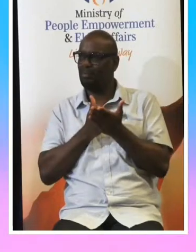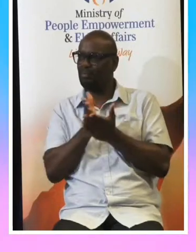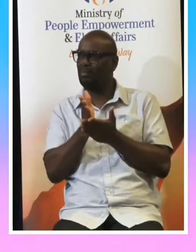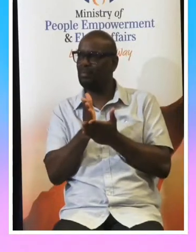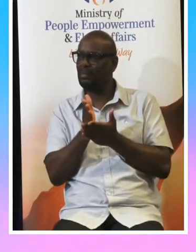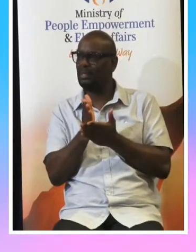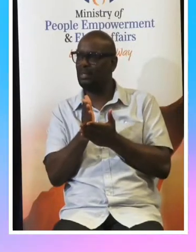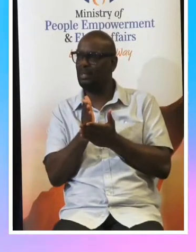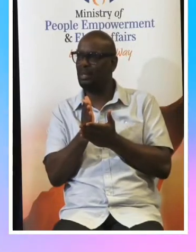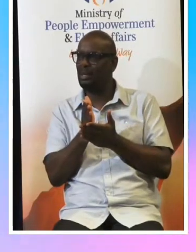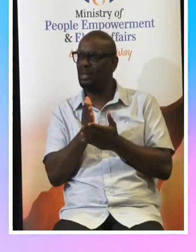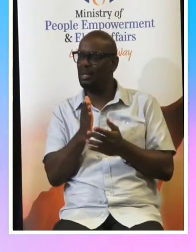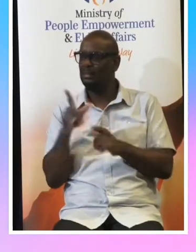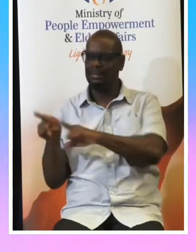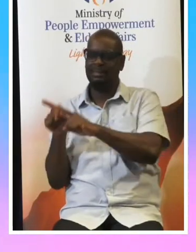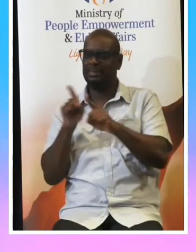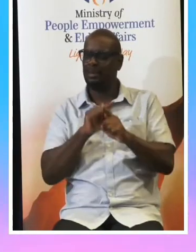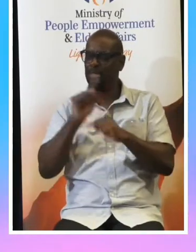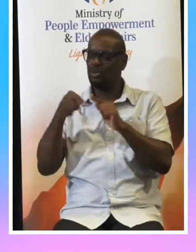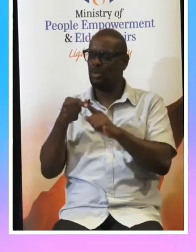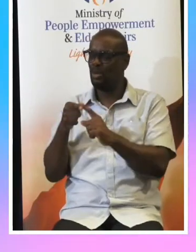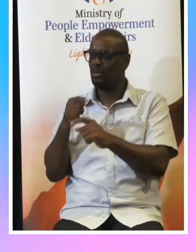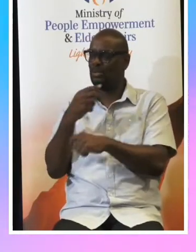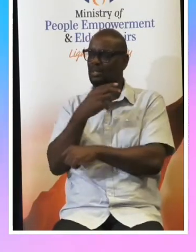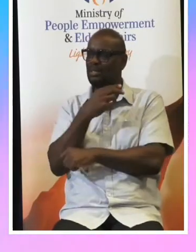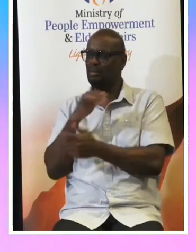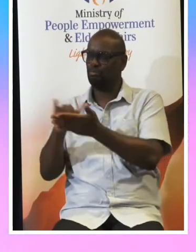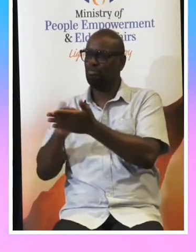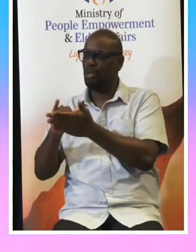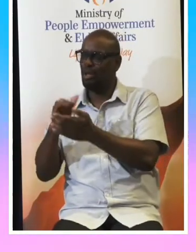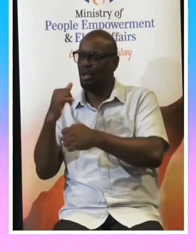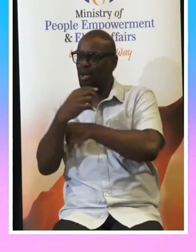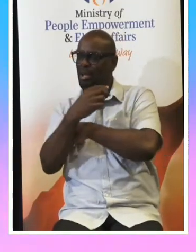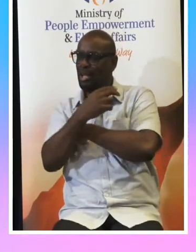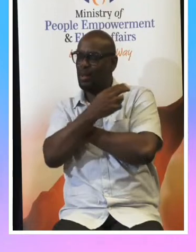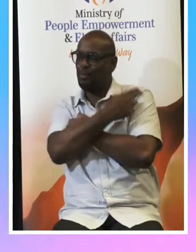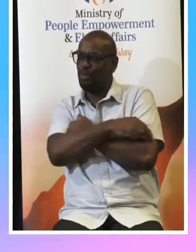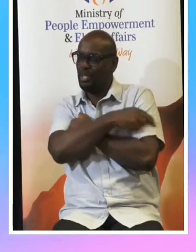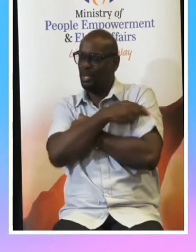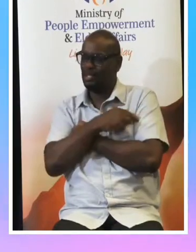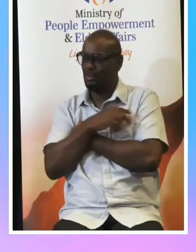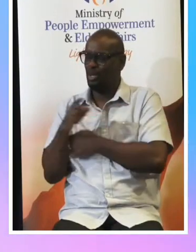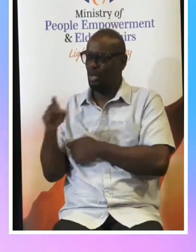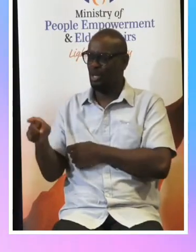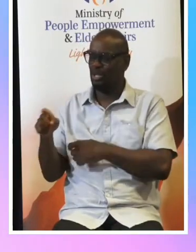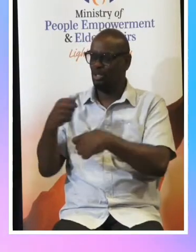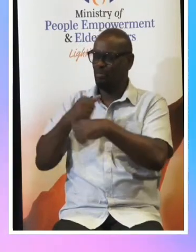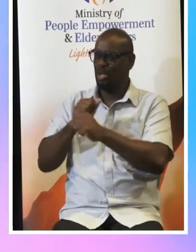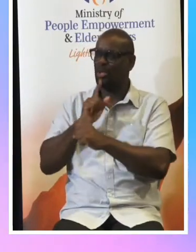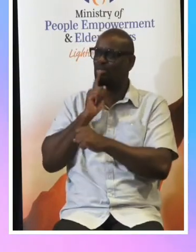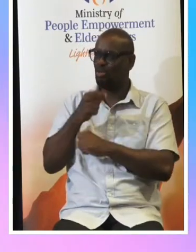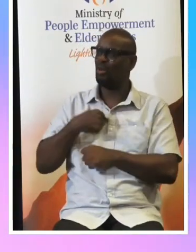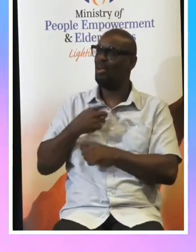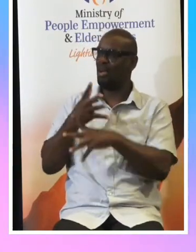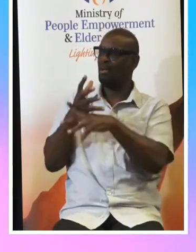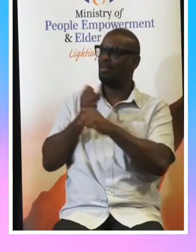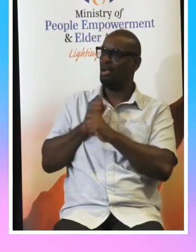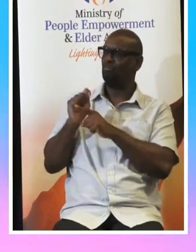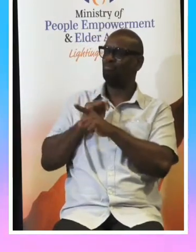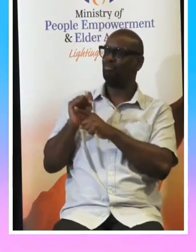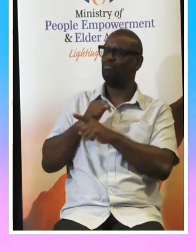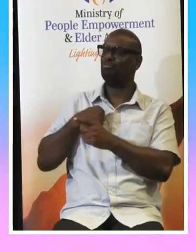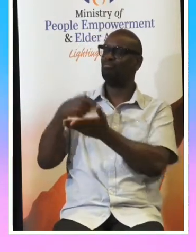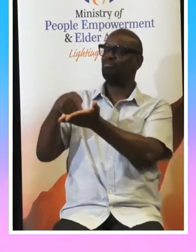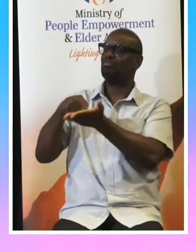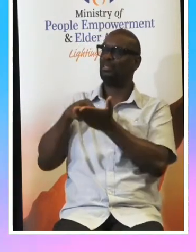to get me the treatment I deserved. To pay attention to details, like when she would make me watch her